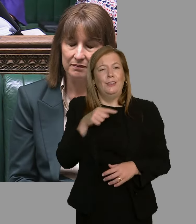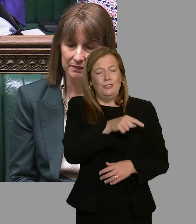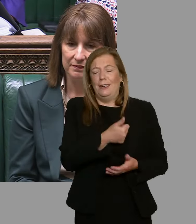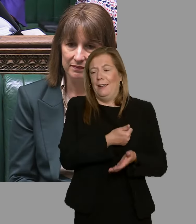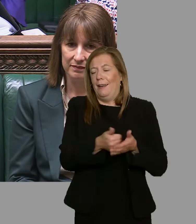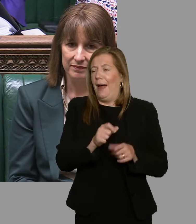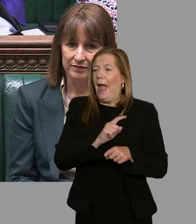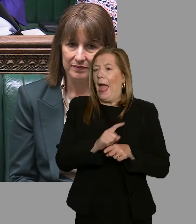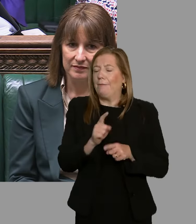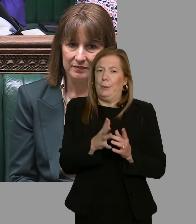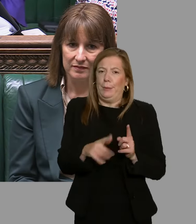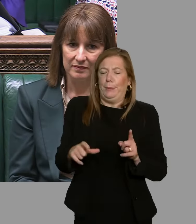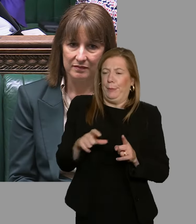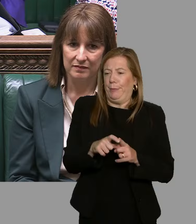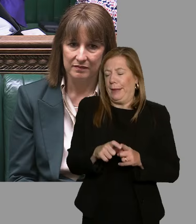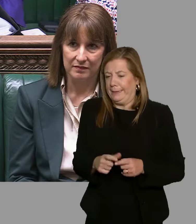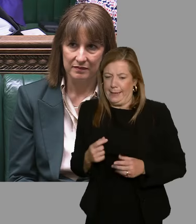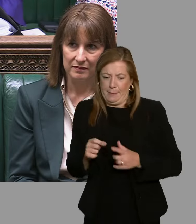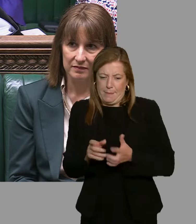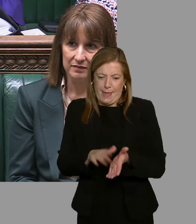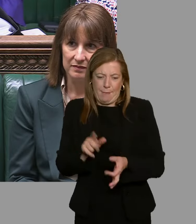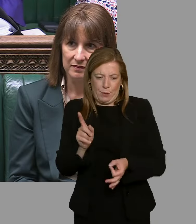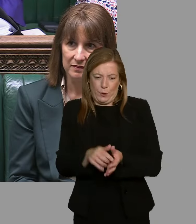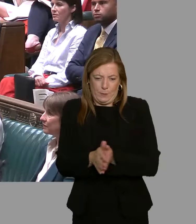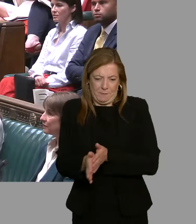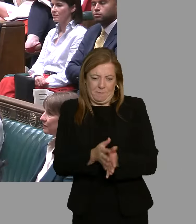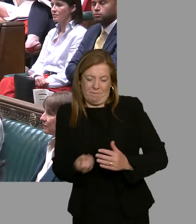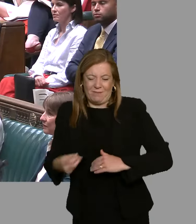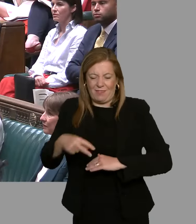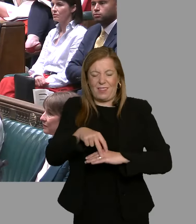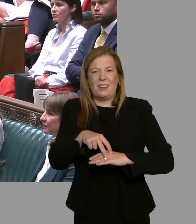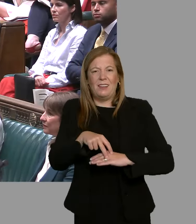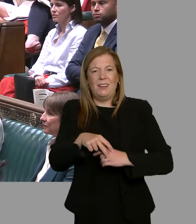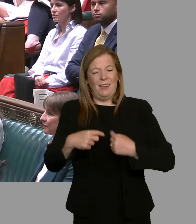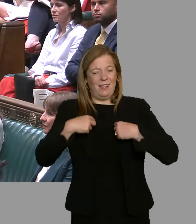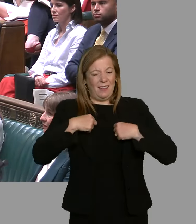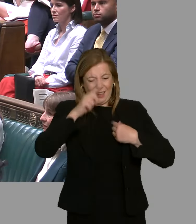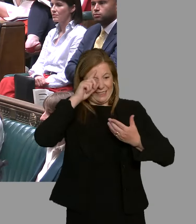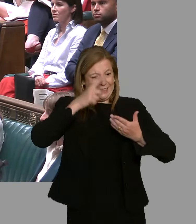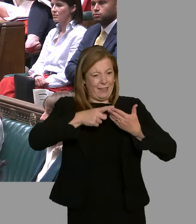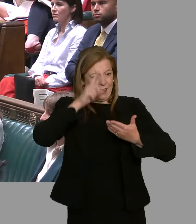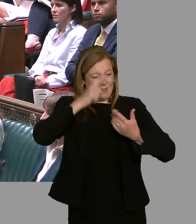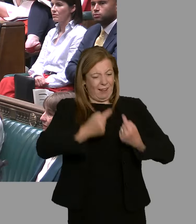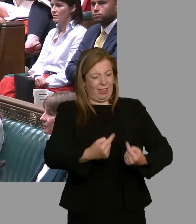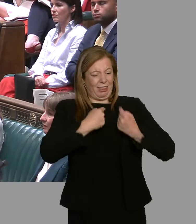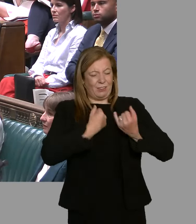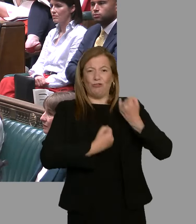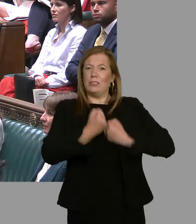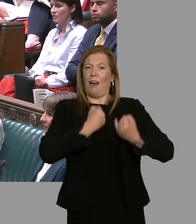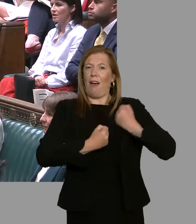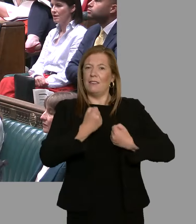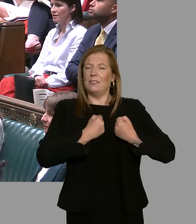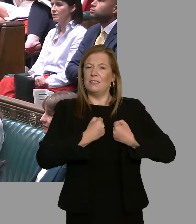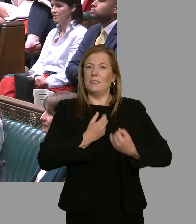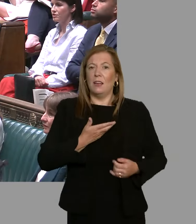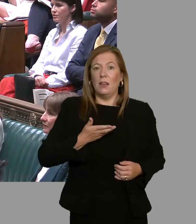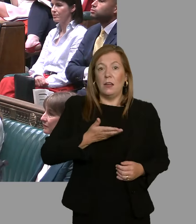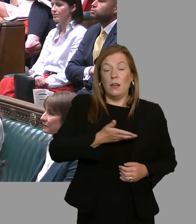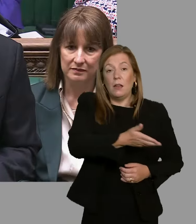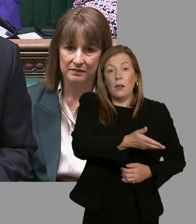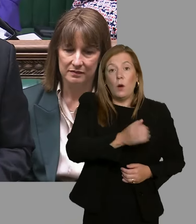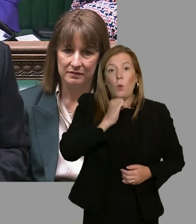economy. But she hasn't got the courage to stand there and say that she would reverse the next decisions that we take. And I